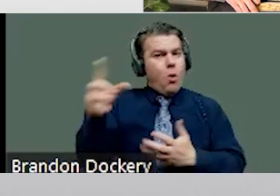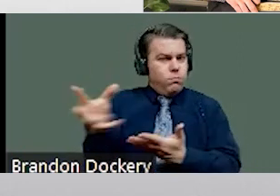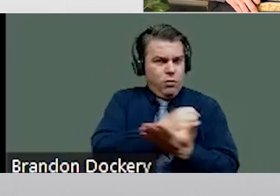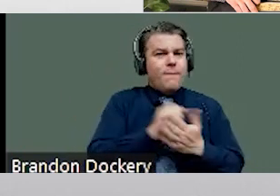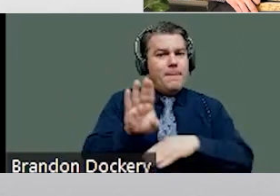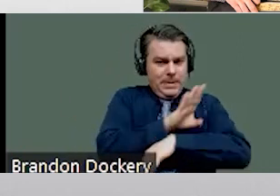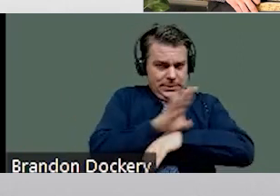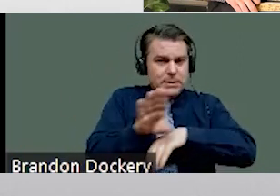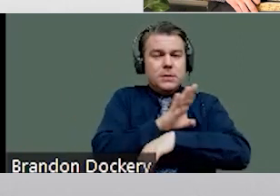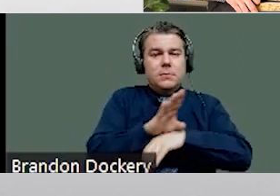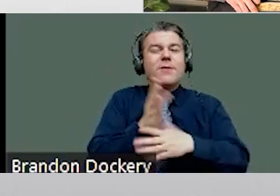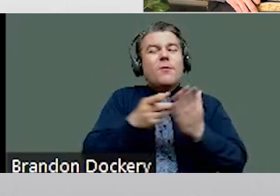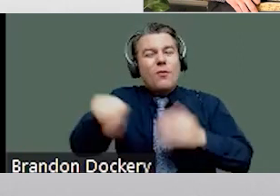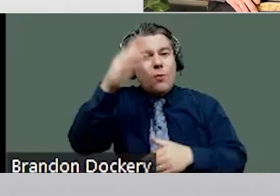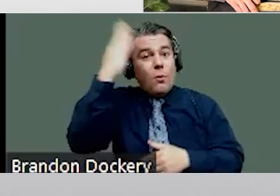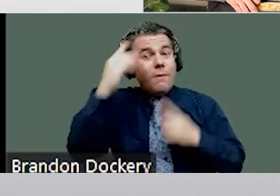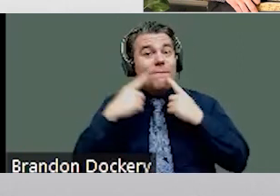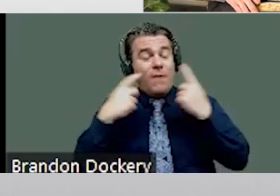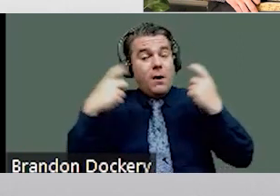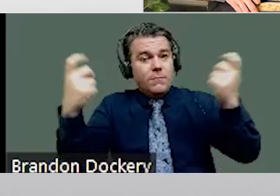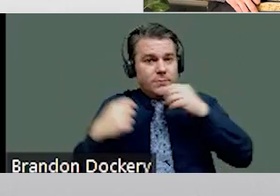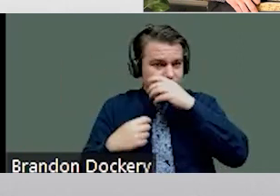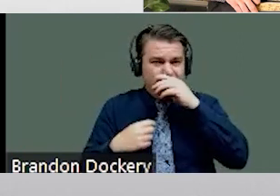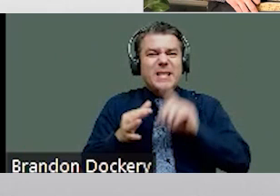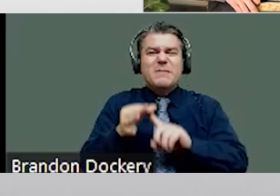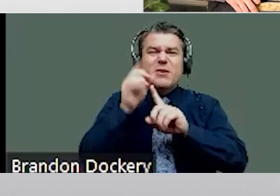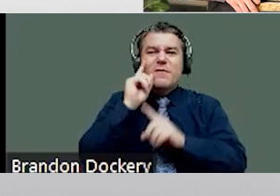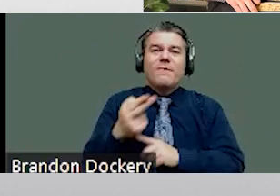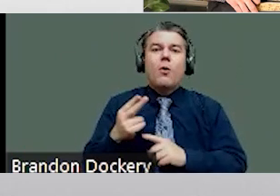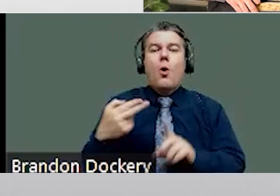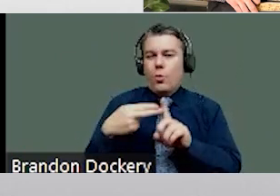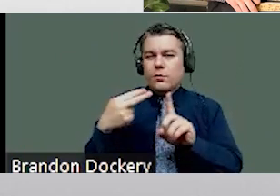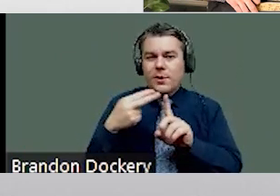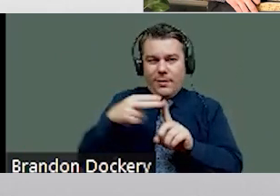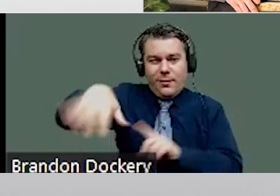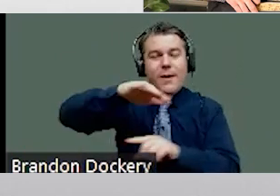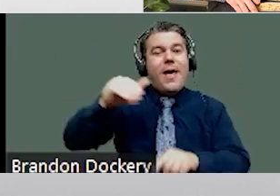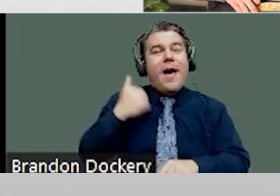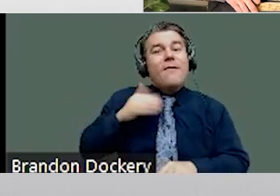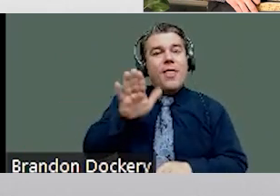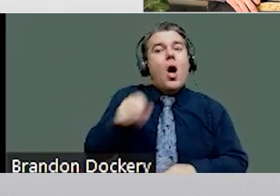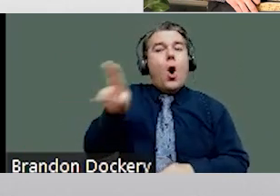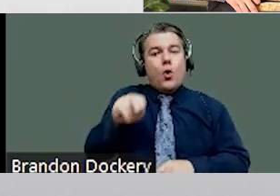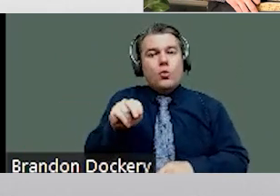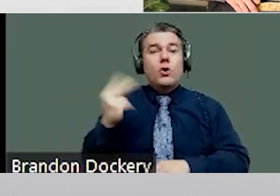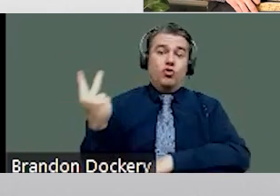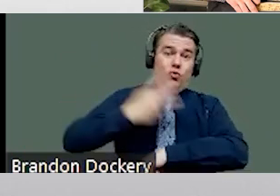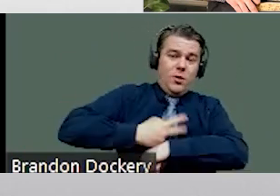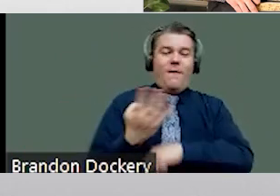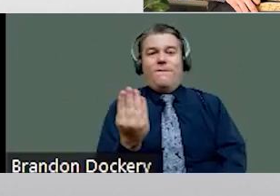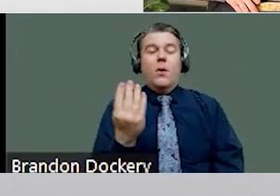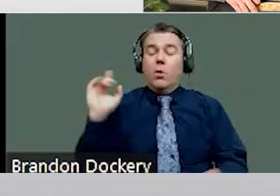for-profit businesses, some of them you would know very well, particularly in the hospitality area, that have their own